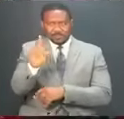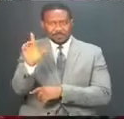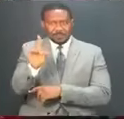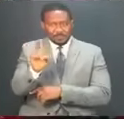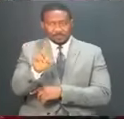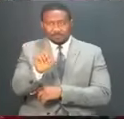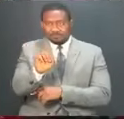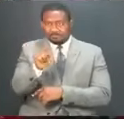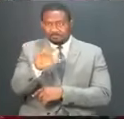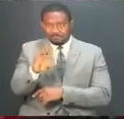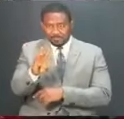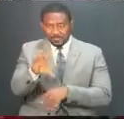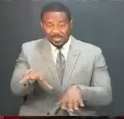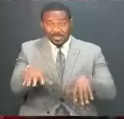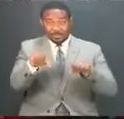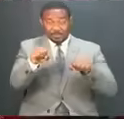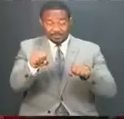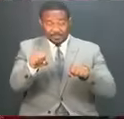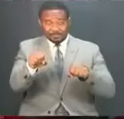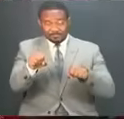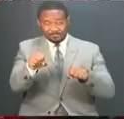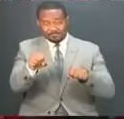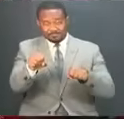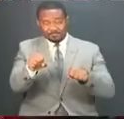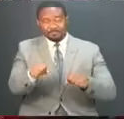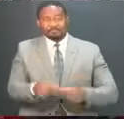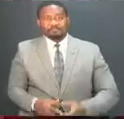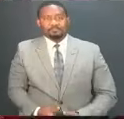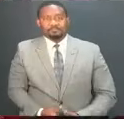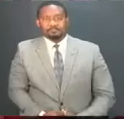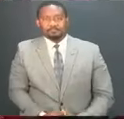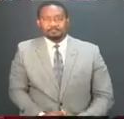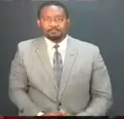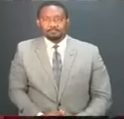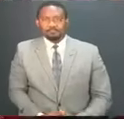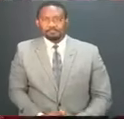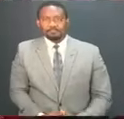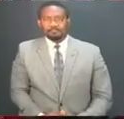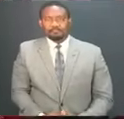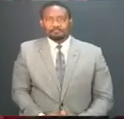so move. Where is the chairman? Come back in. Where's the chairman?